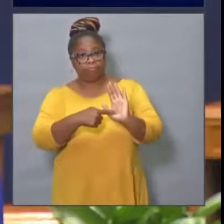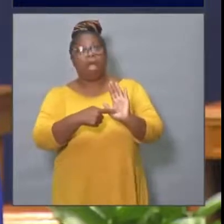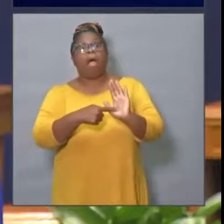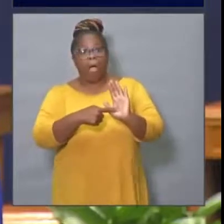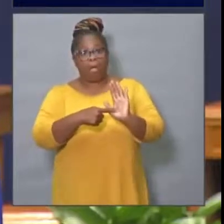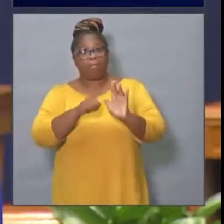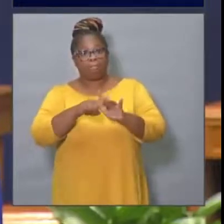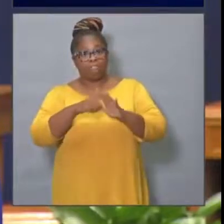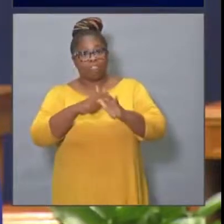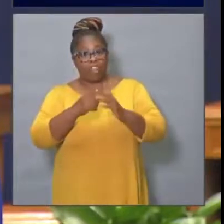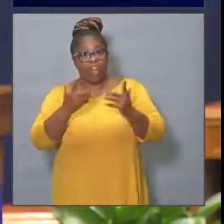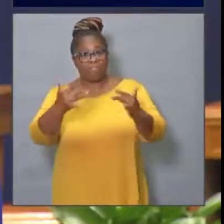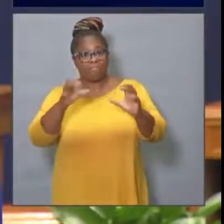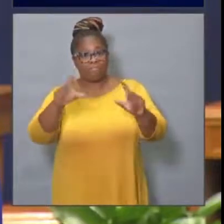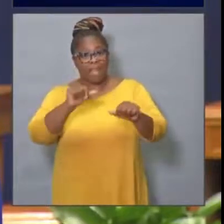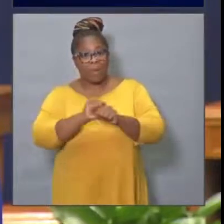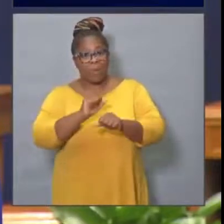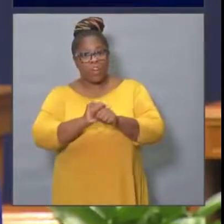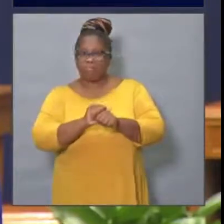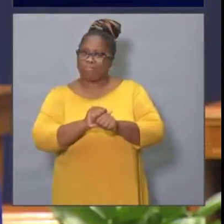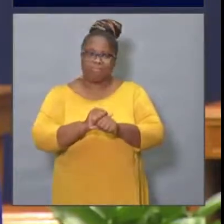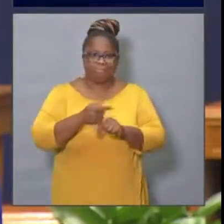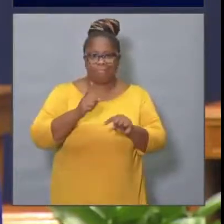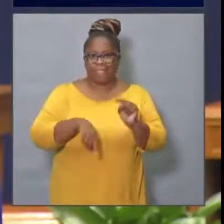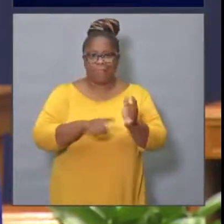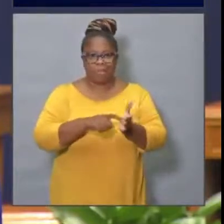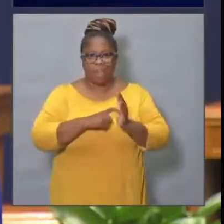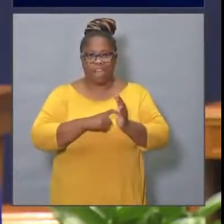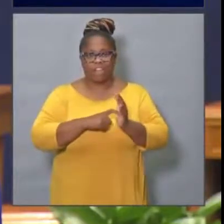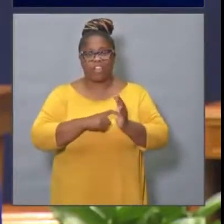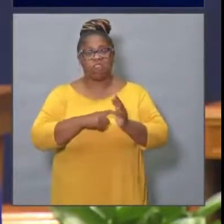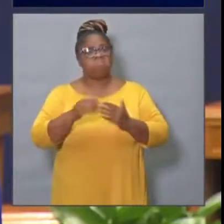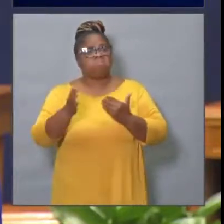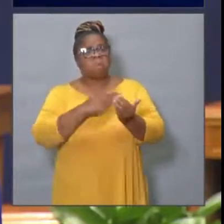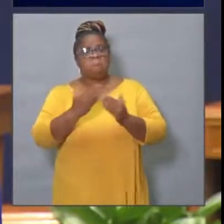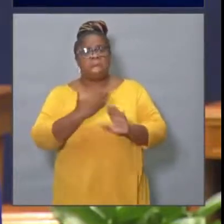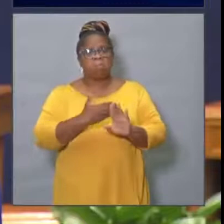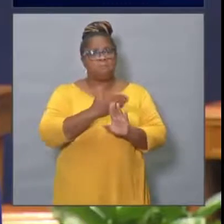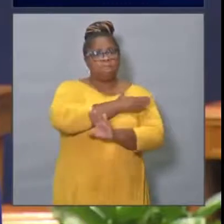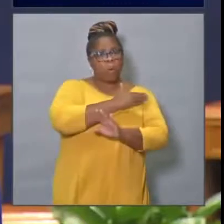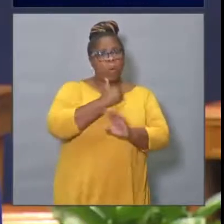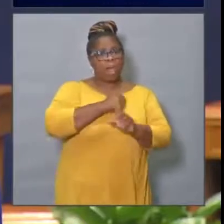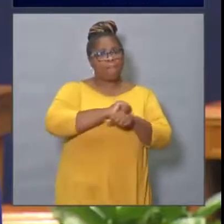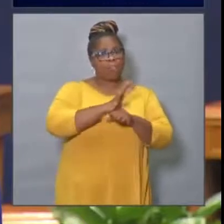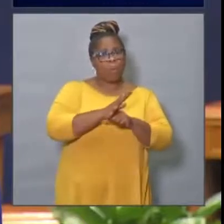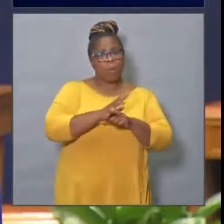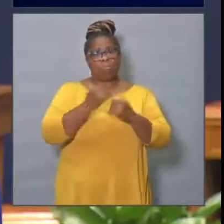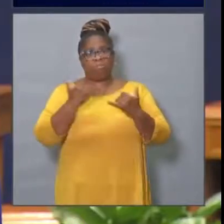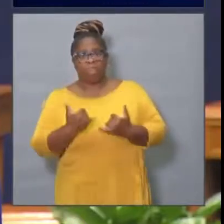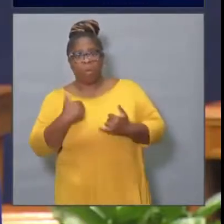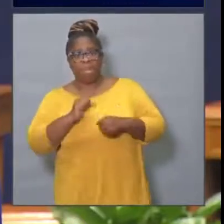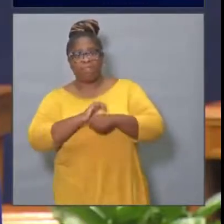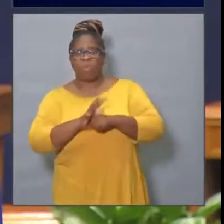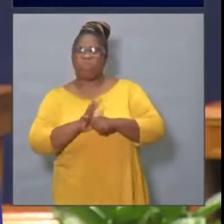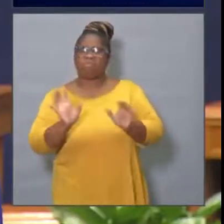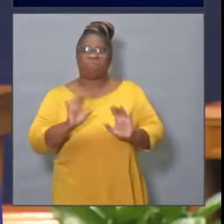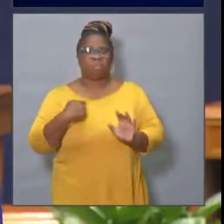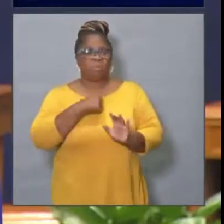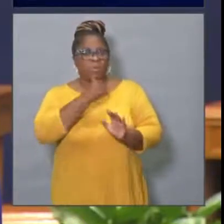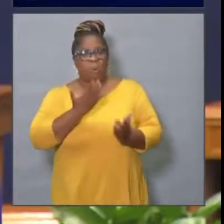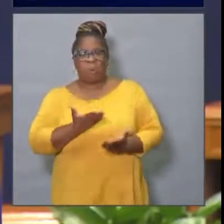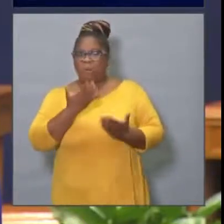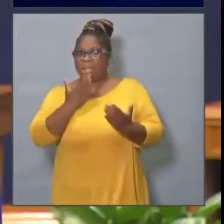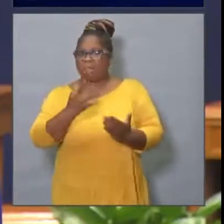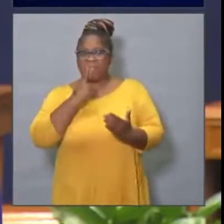testing for return to work, whether or not you had COVID previously, is not recommended by any public health group at the local, state,